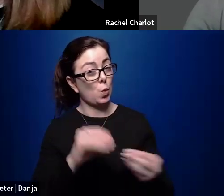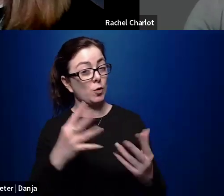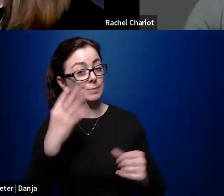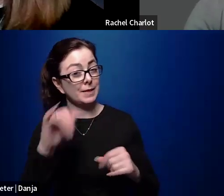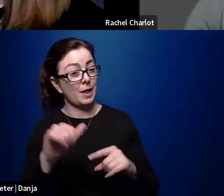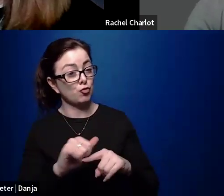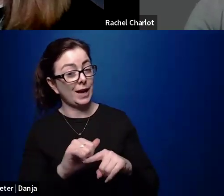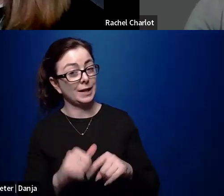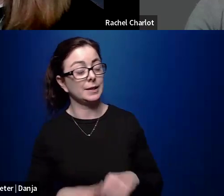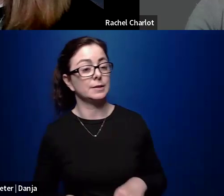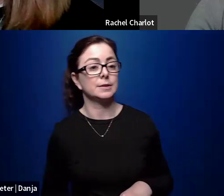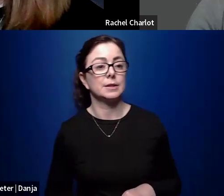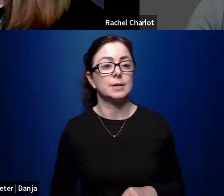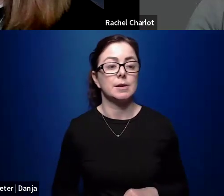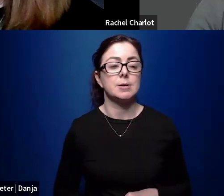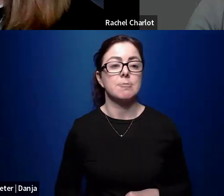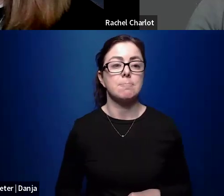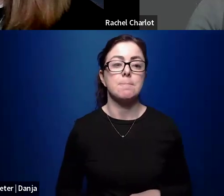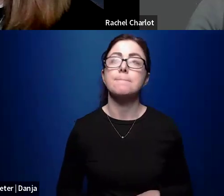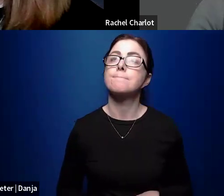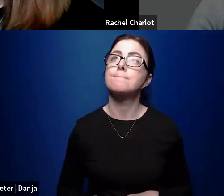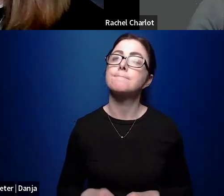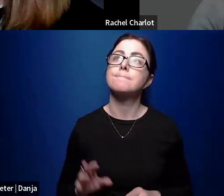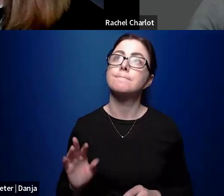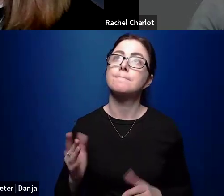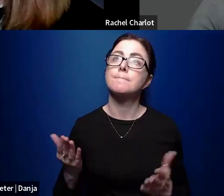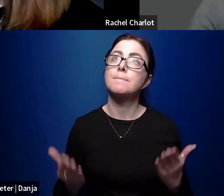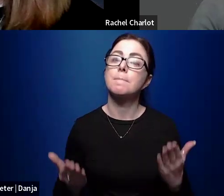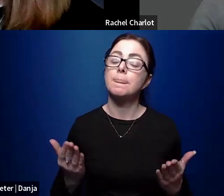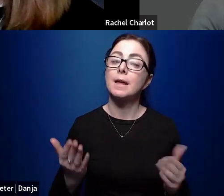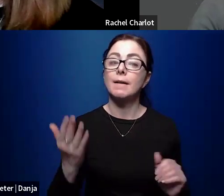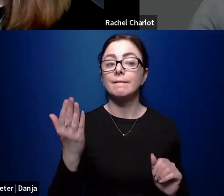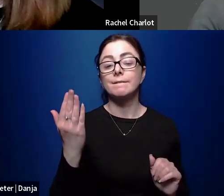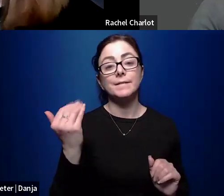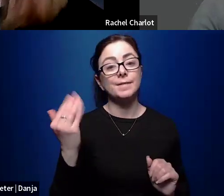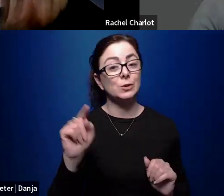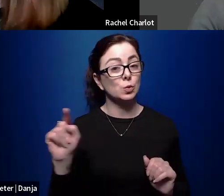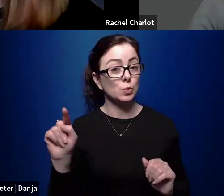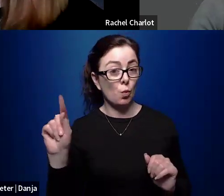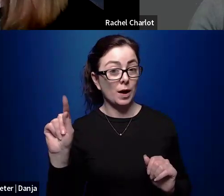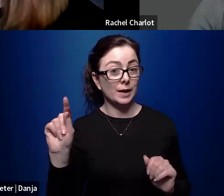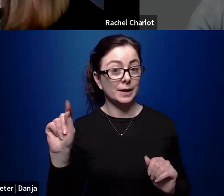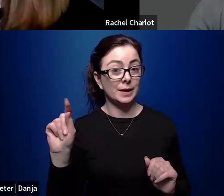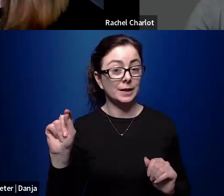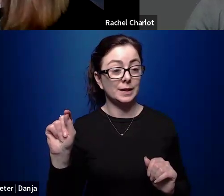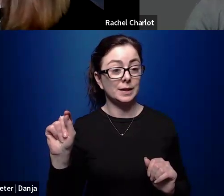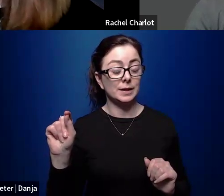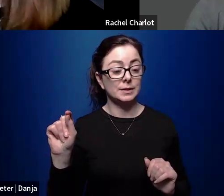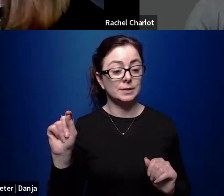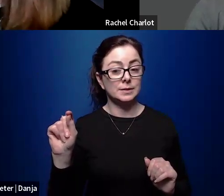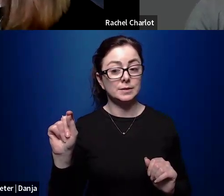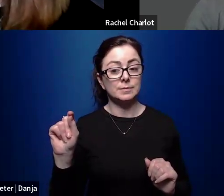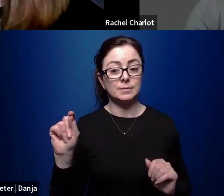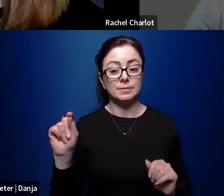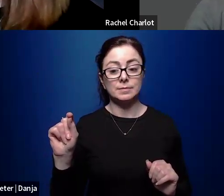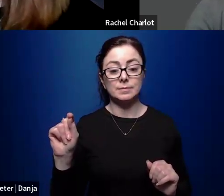okay. I would have to say maybe about 15 to 20. And if Diane, if you have a thought on